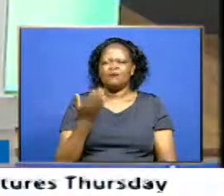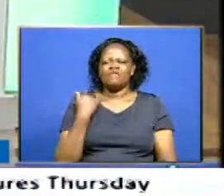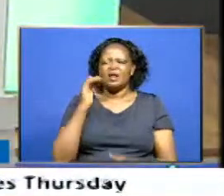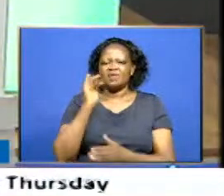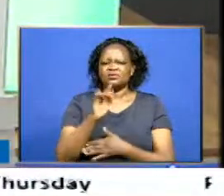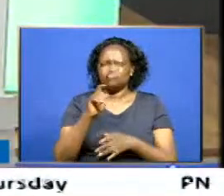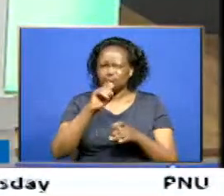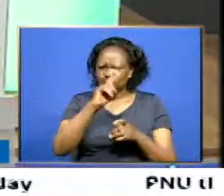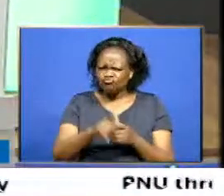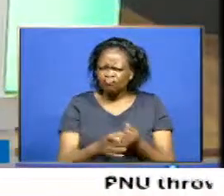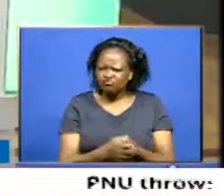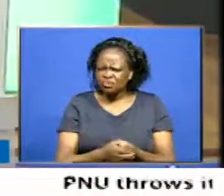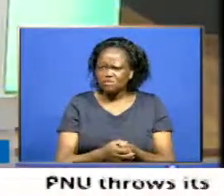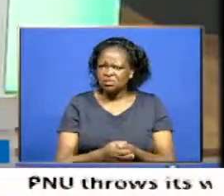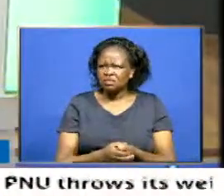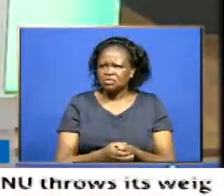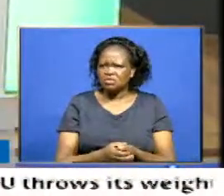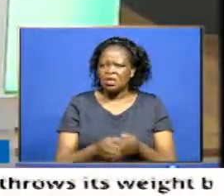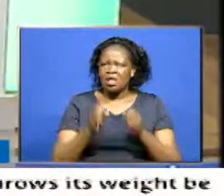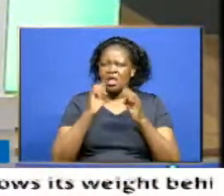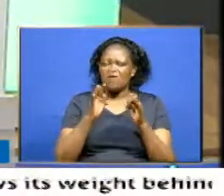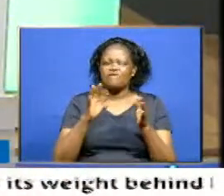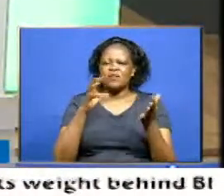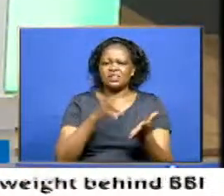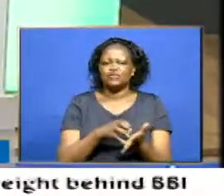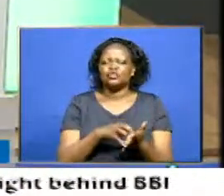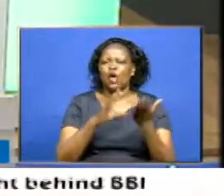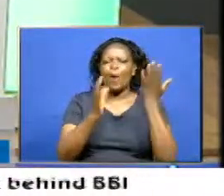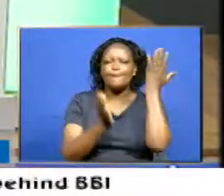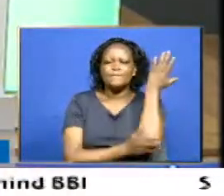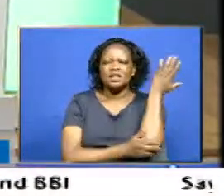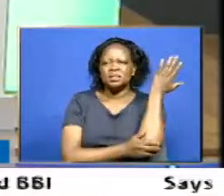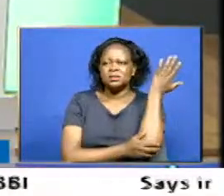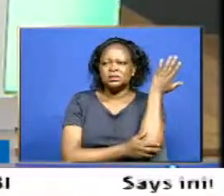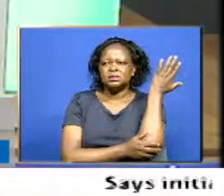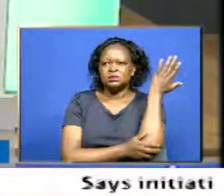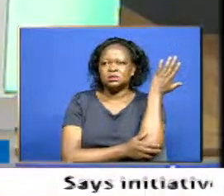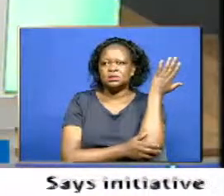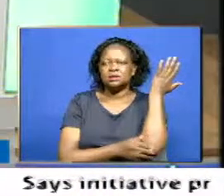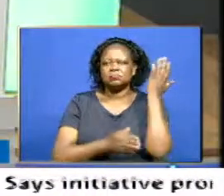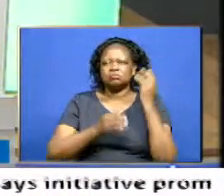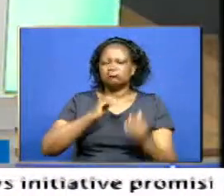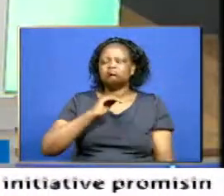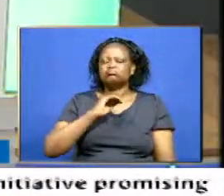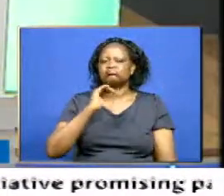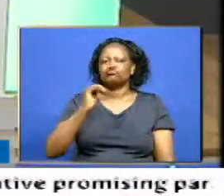question. If the situation is so bad, in the city of Nairobi,